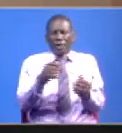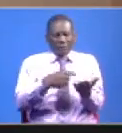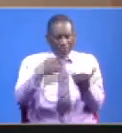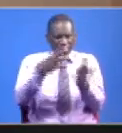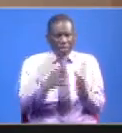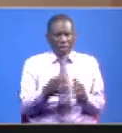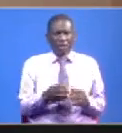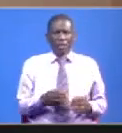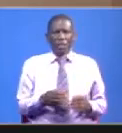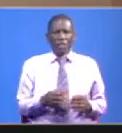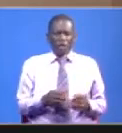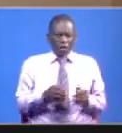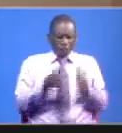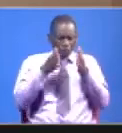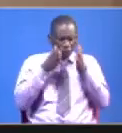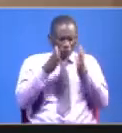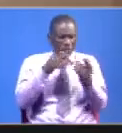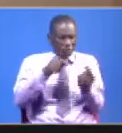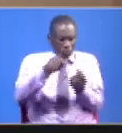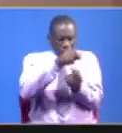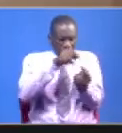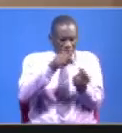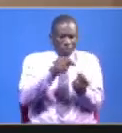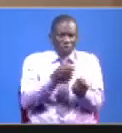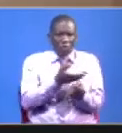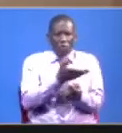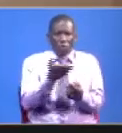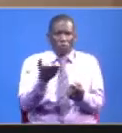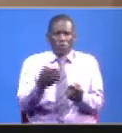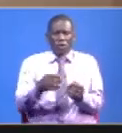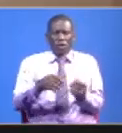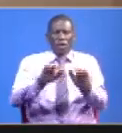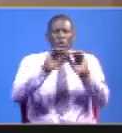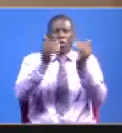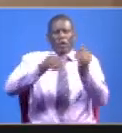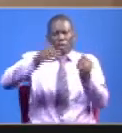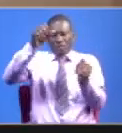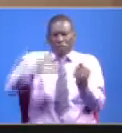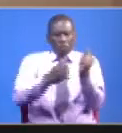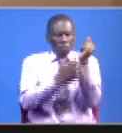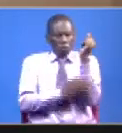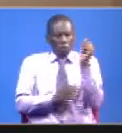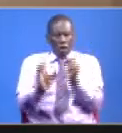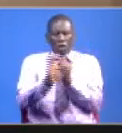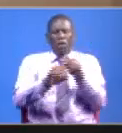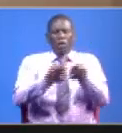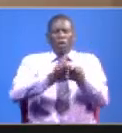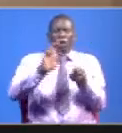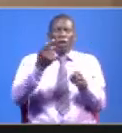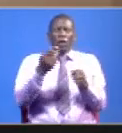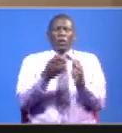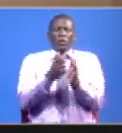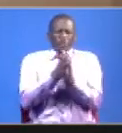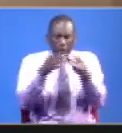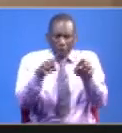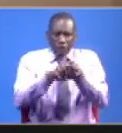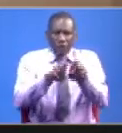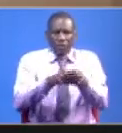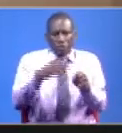negotiators, finance is very key to them, particularly those in the Global South, poor countries like Kenya. And